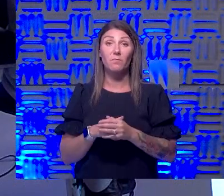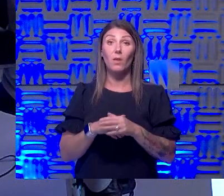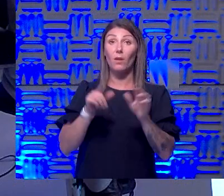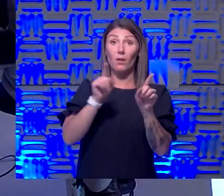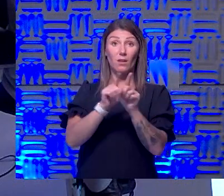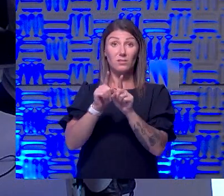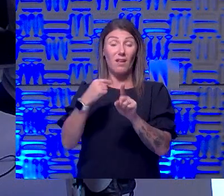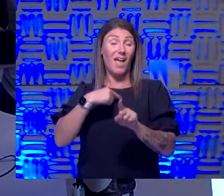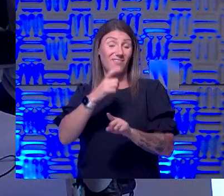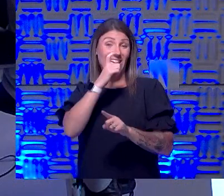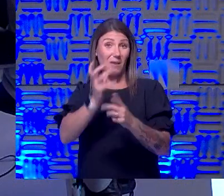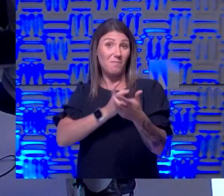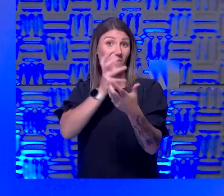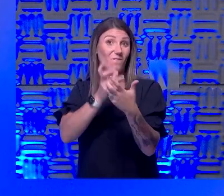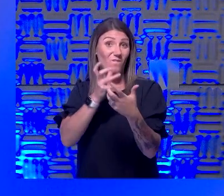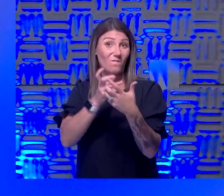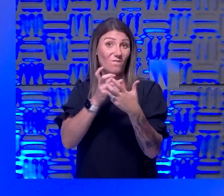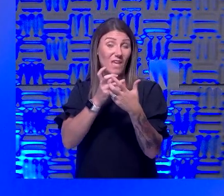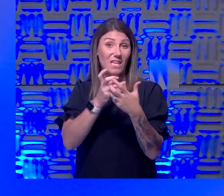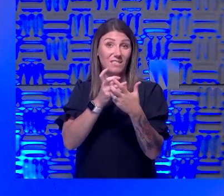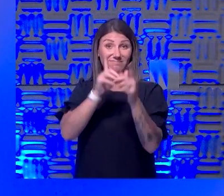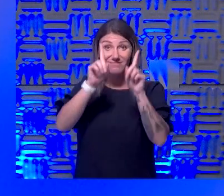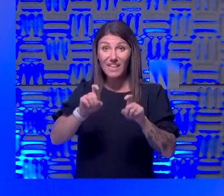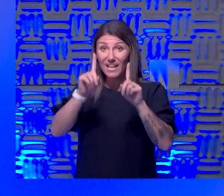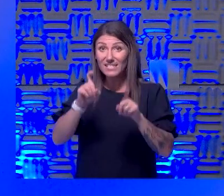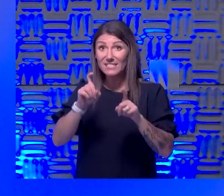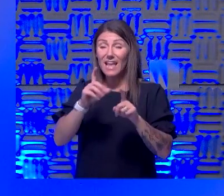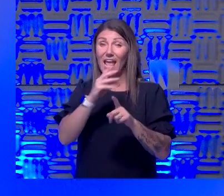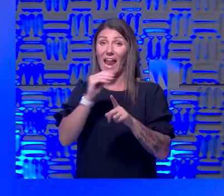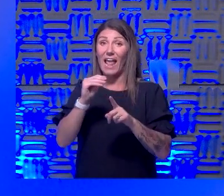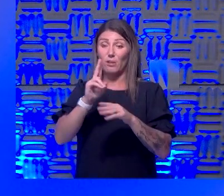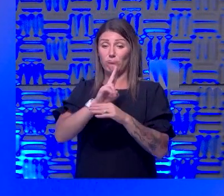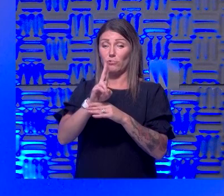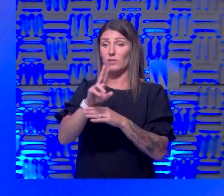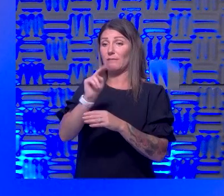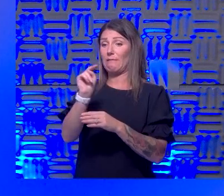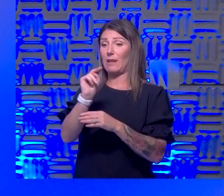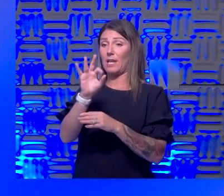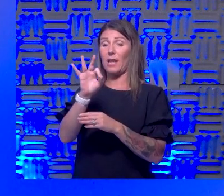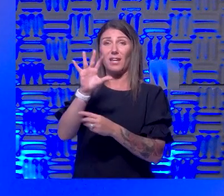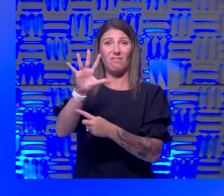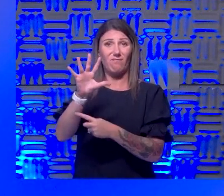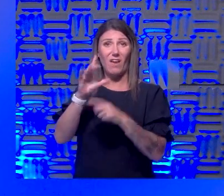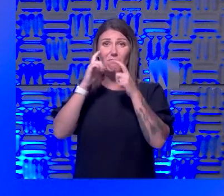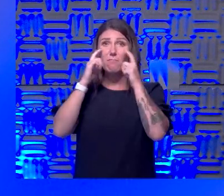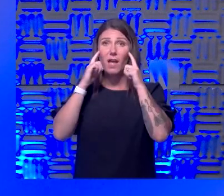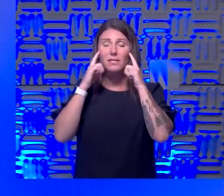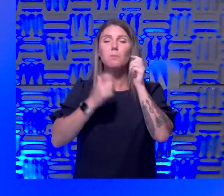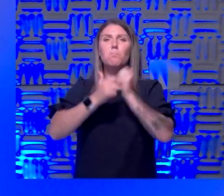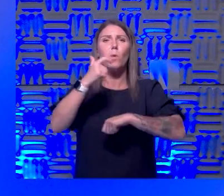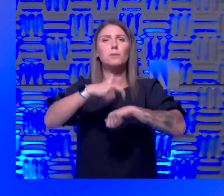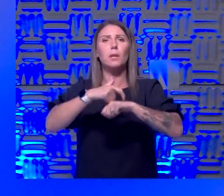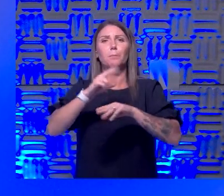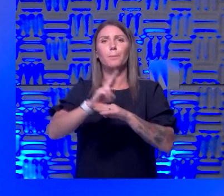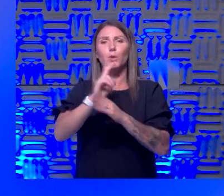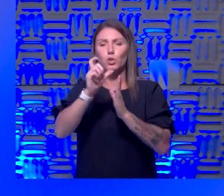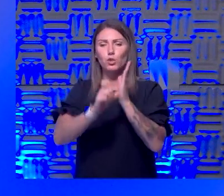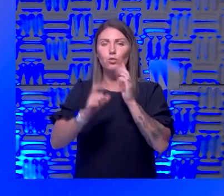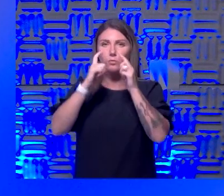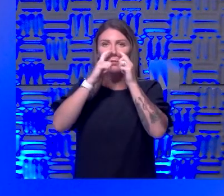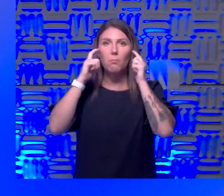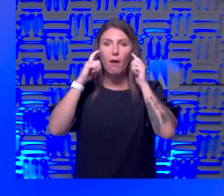fit tested, nor have I worn an N95 mask since this whole thing began. I wear a surgical mask most of the time in the hospital. Even